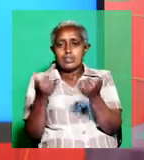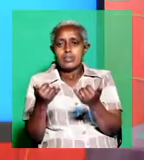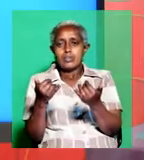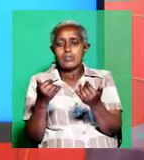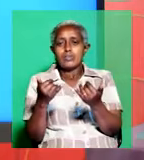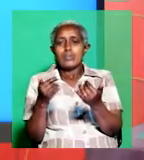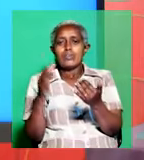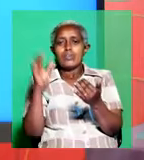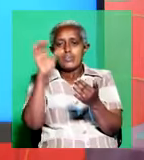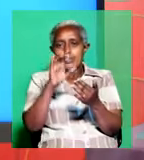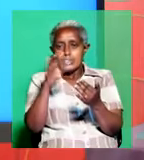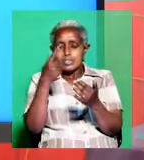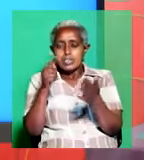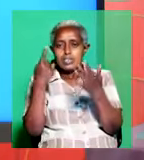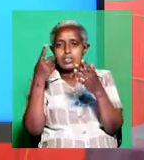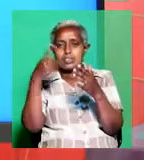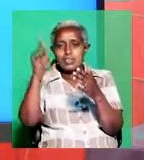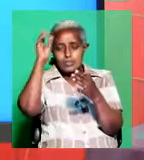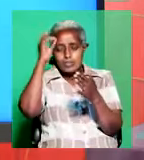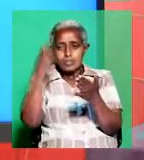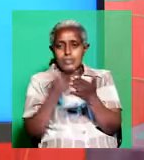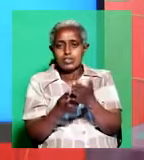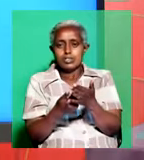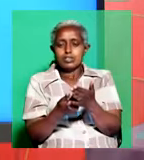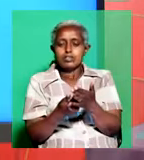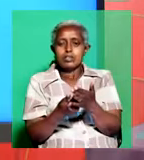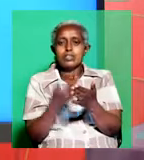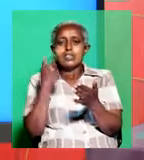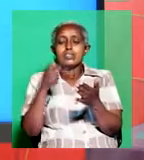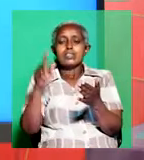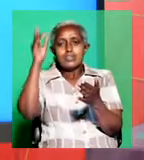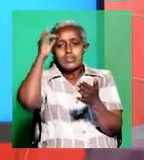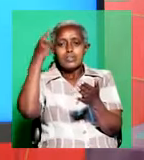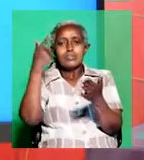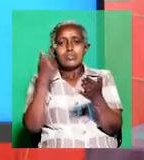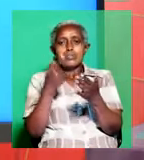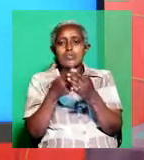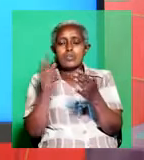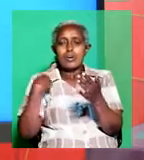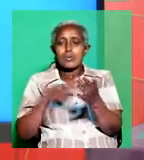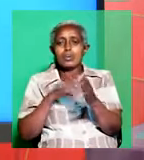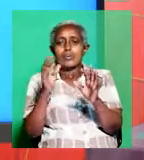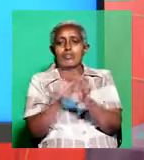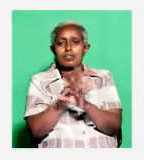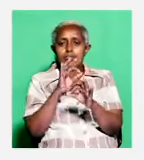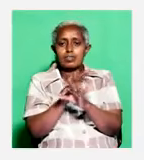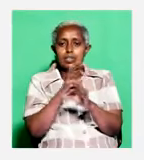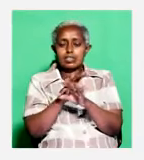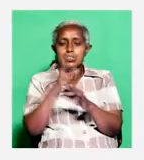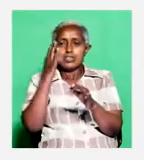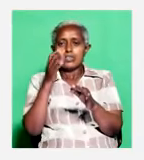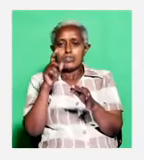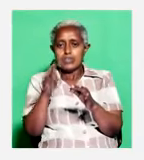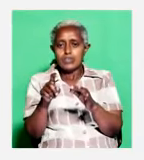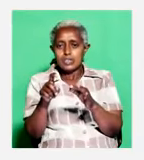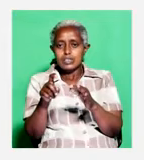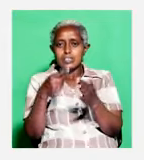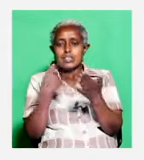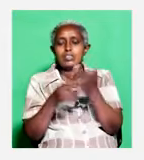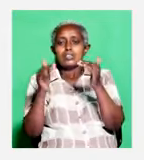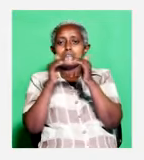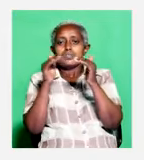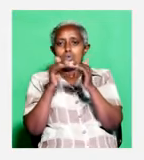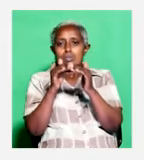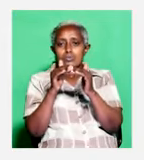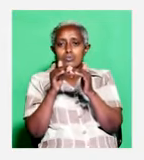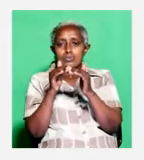let's find the derivative of this. The derivative of this. The derivative of our function f of x, this equal